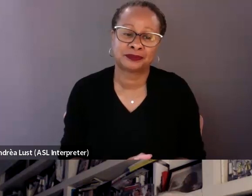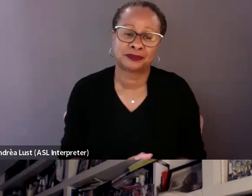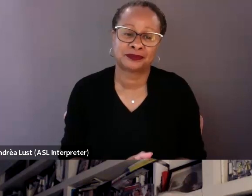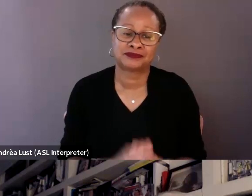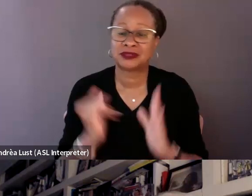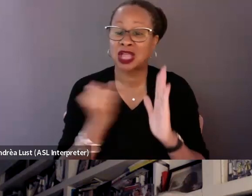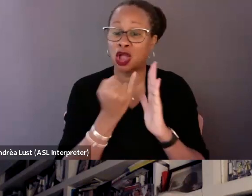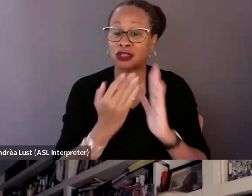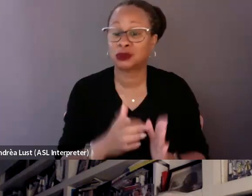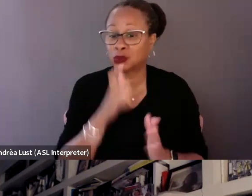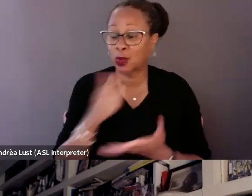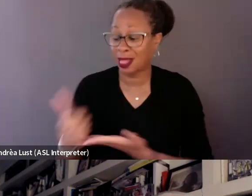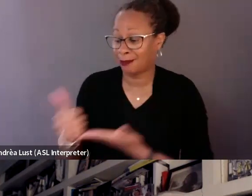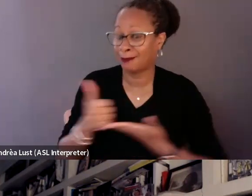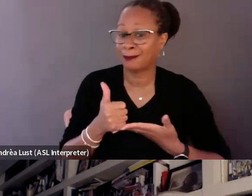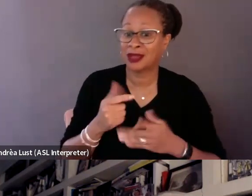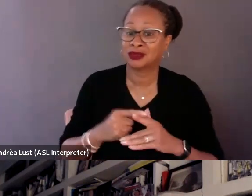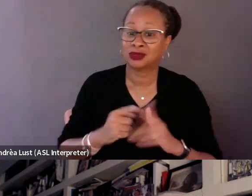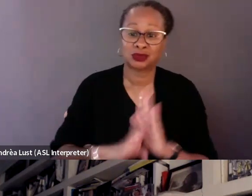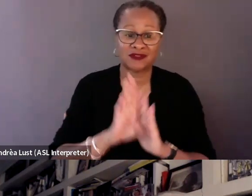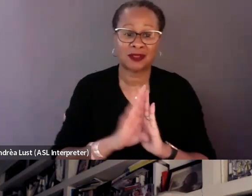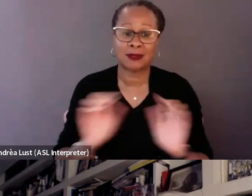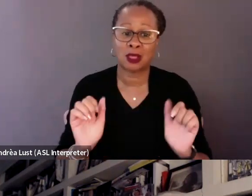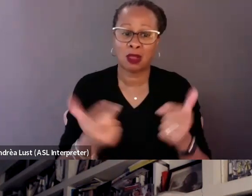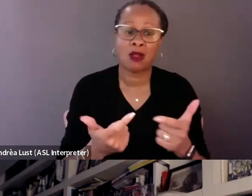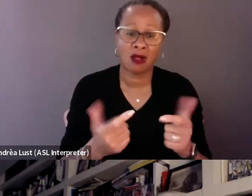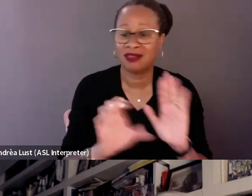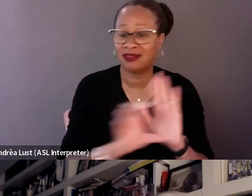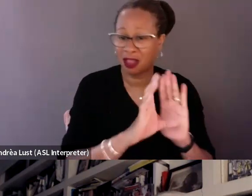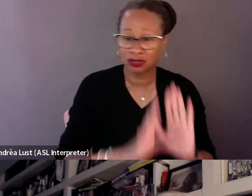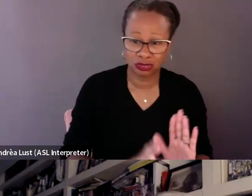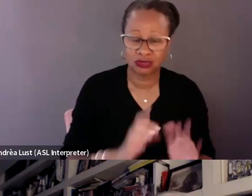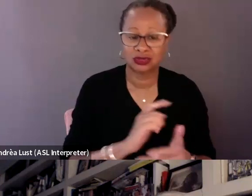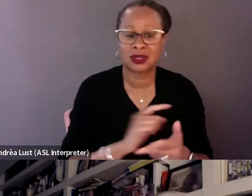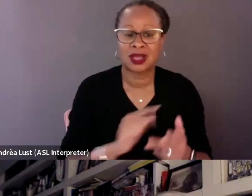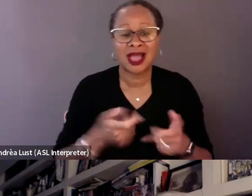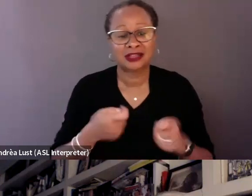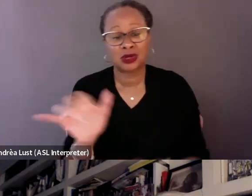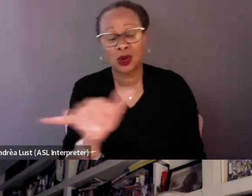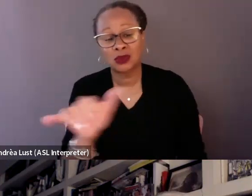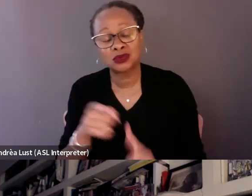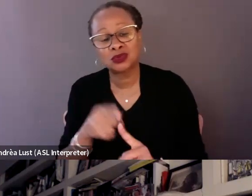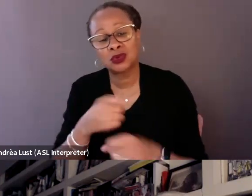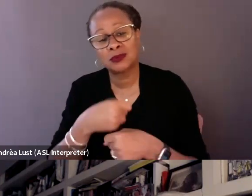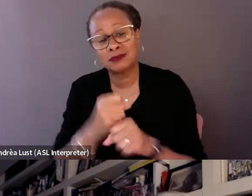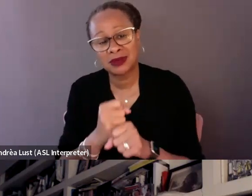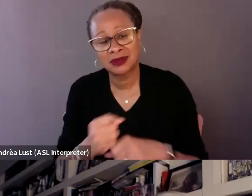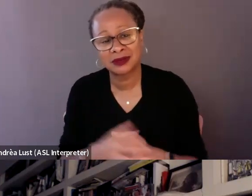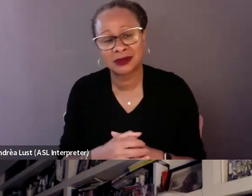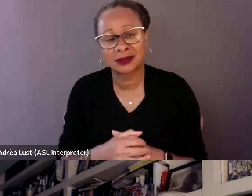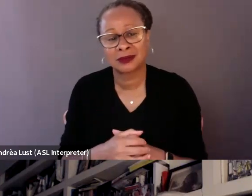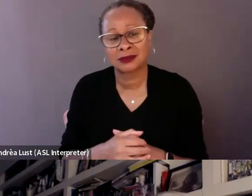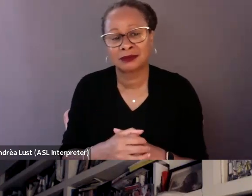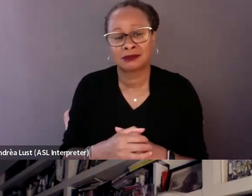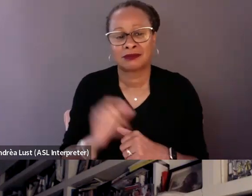artists help me to developing all the characters, and I try also to make a little